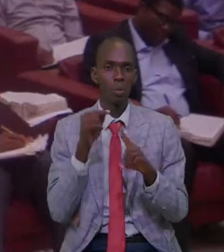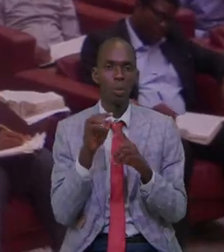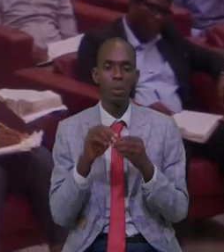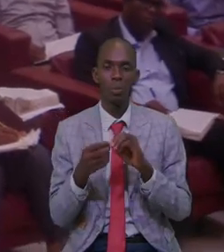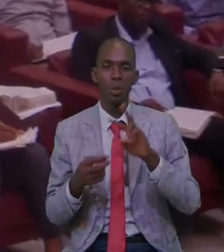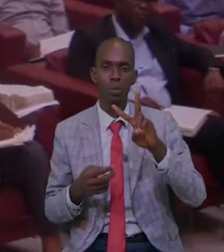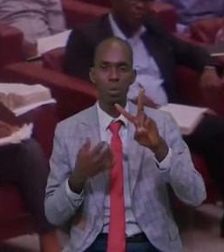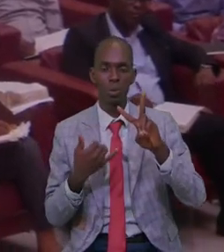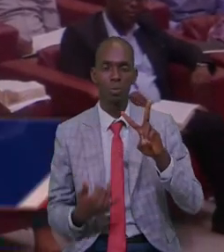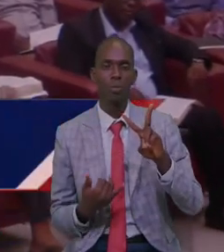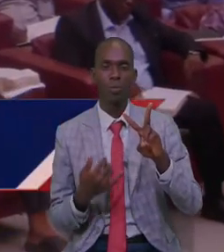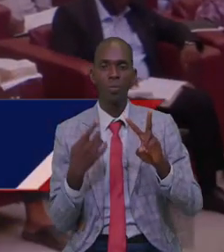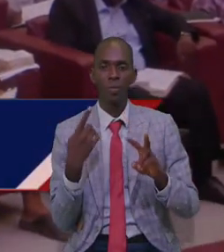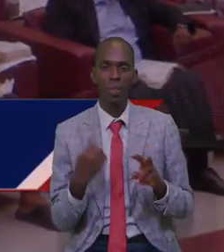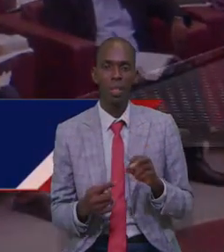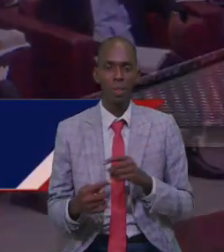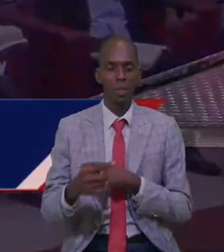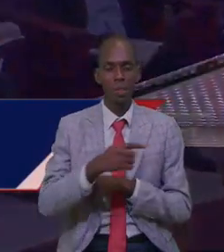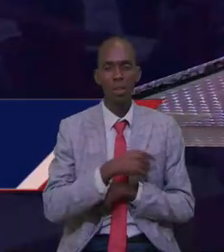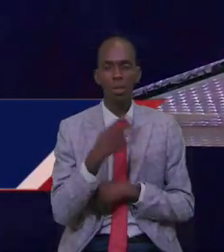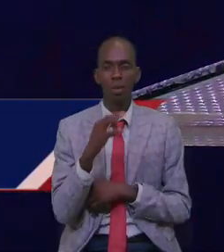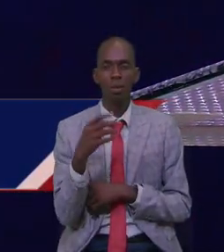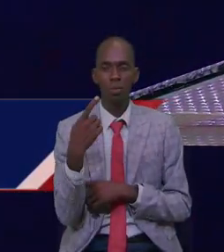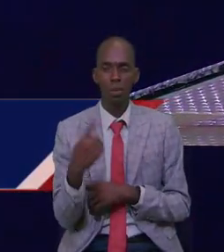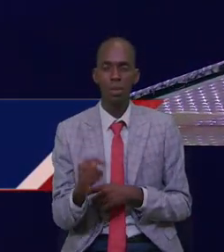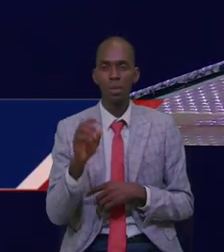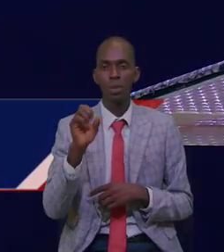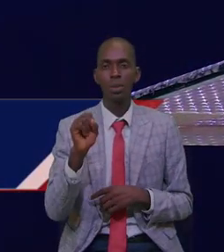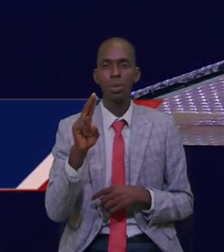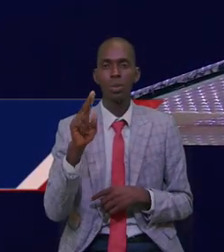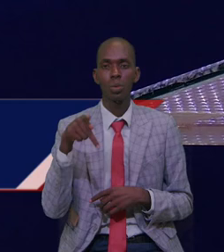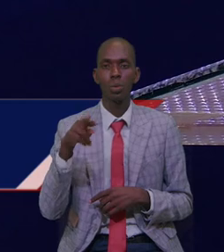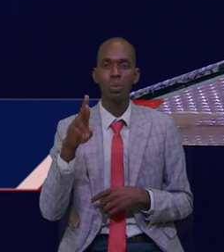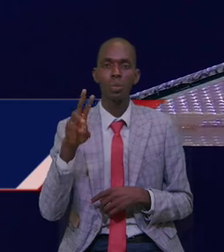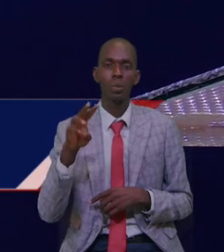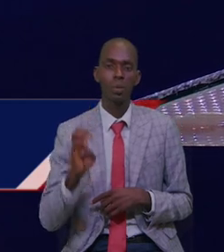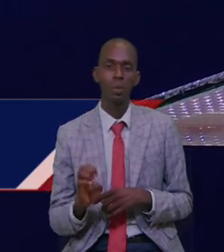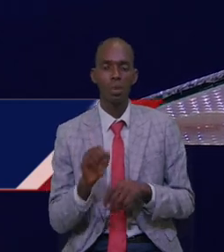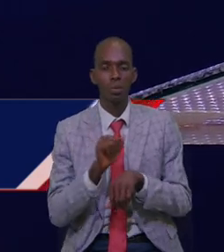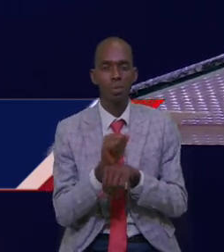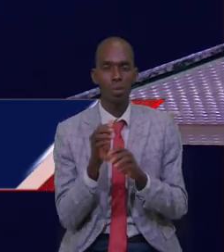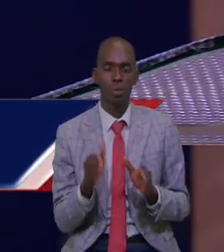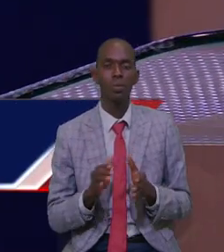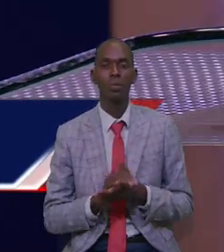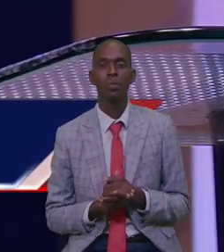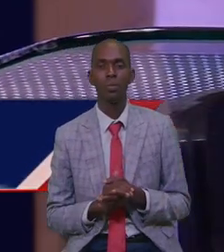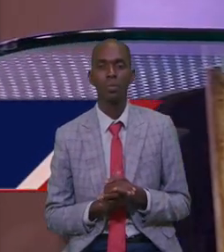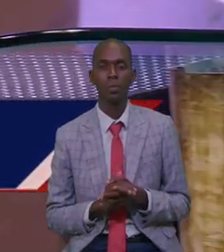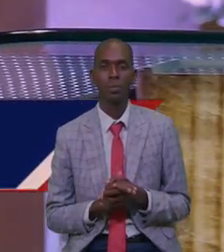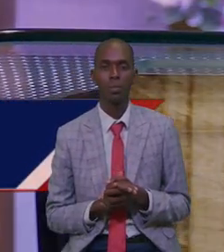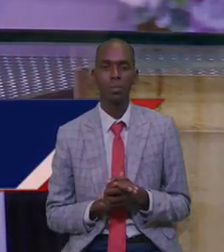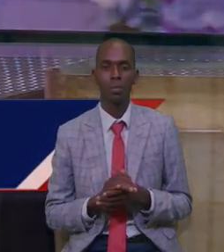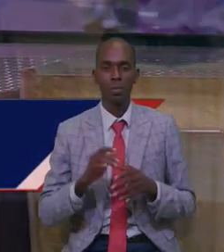the day of the supreme stone. The day of the supreme stone. We're looking